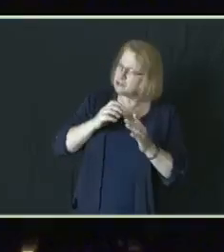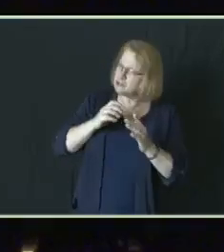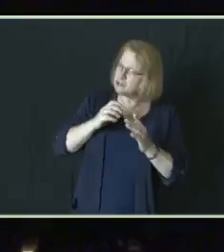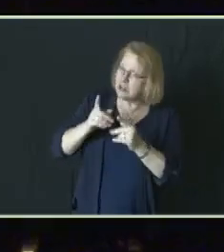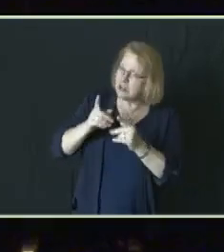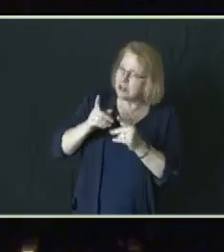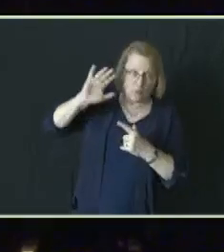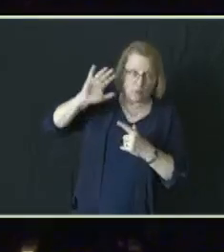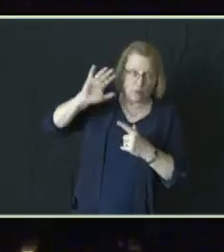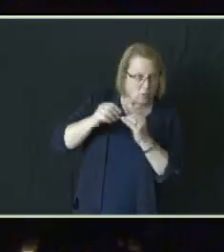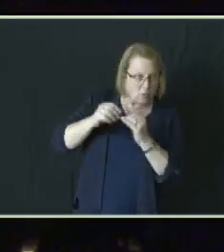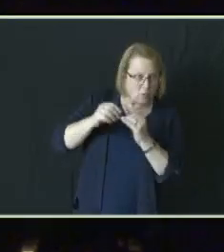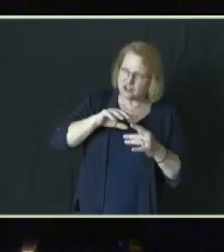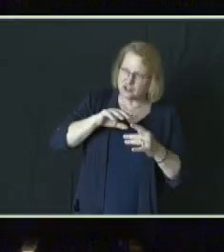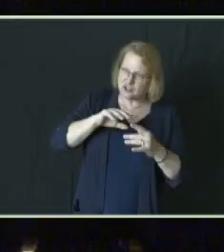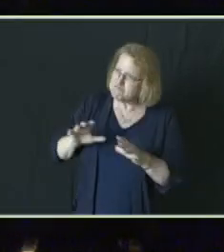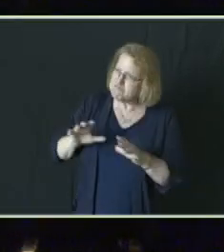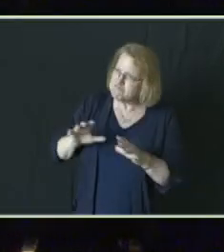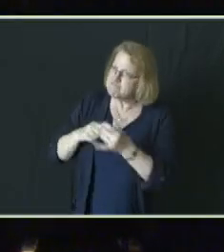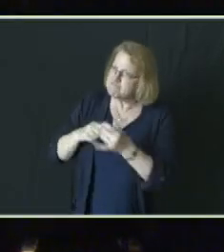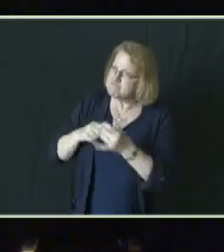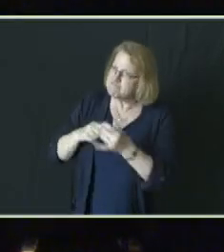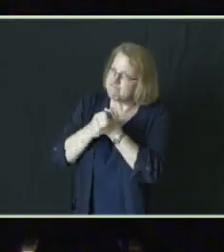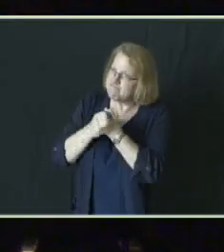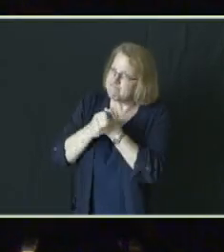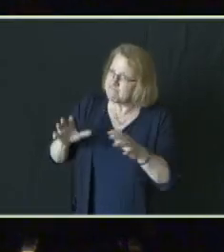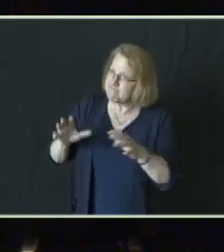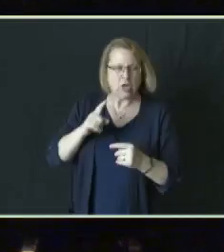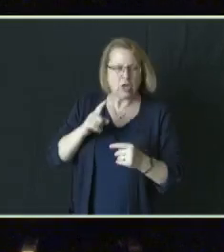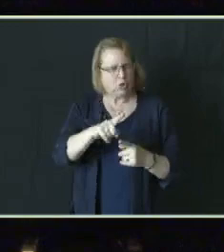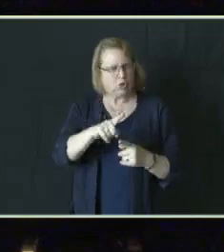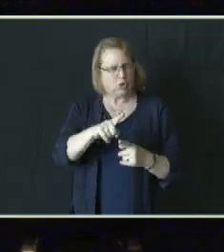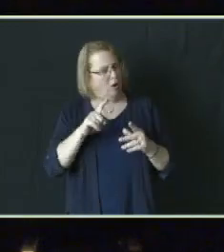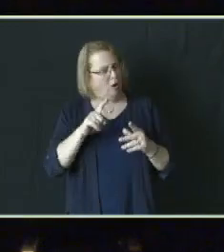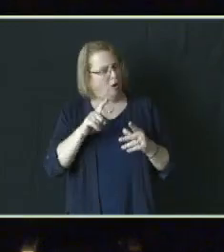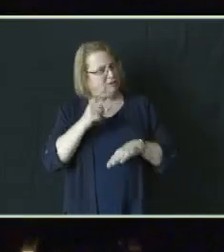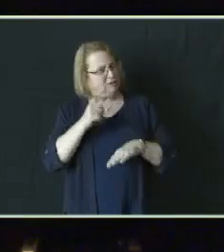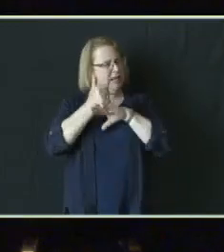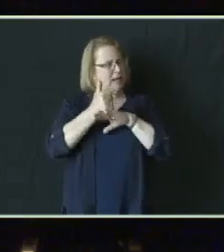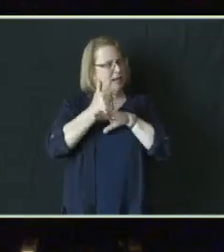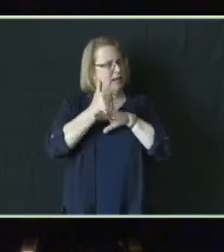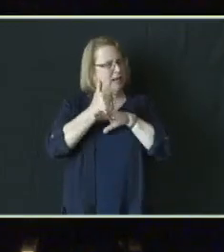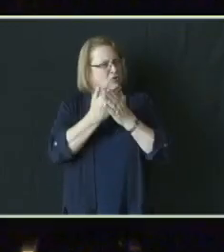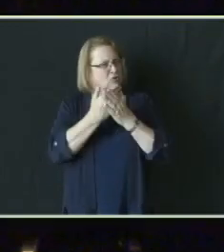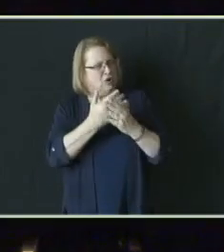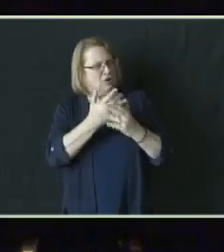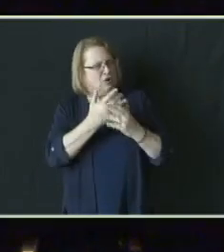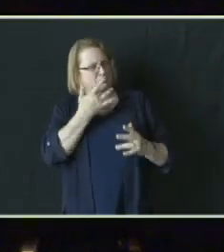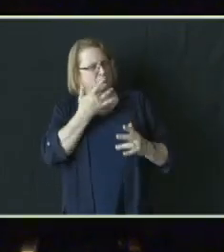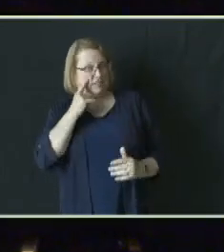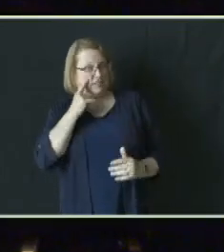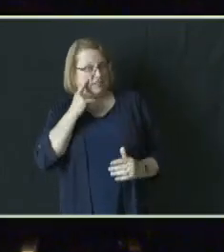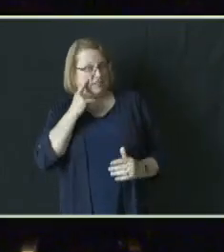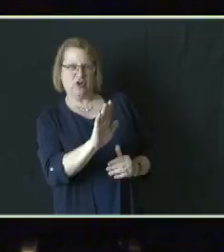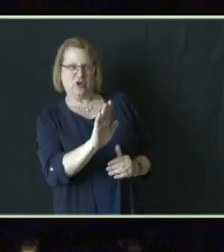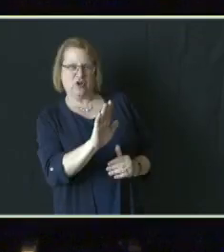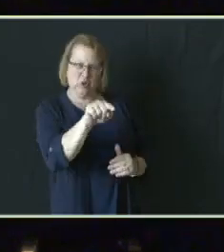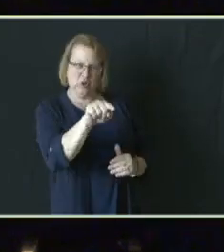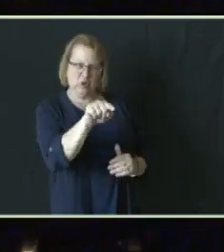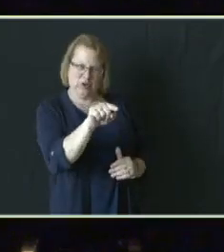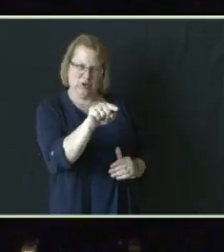are automatically creating a strong preference for your brand. So don't forget, it's your brand, manage